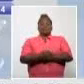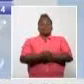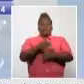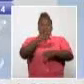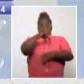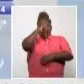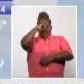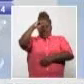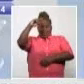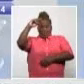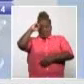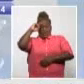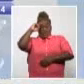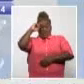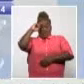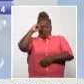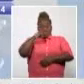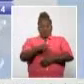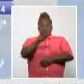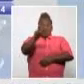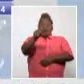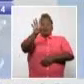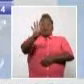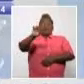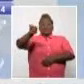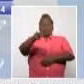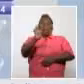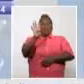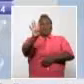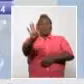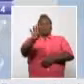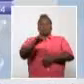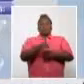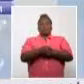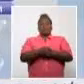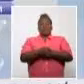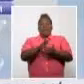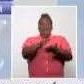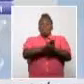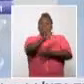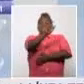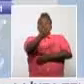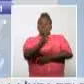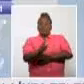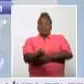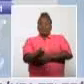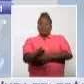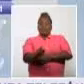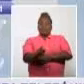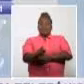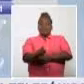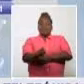Santa Espiritus with 14.4, Mayabeque with a rate of 12.5,